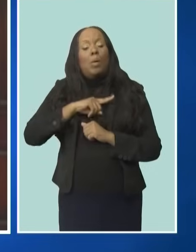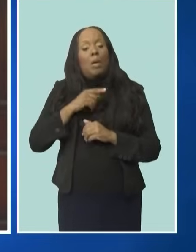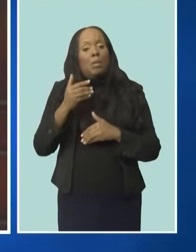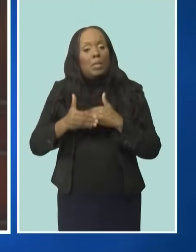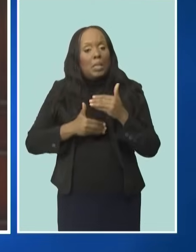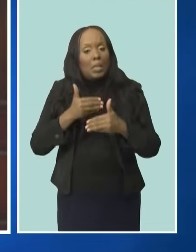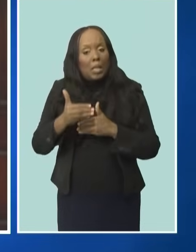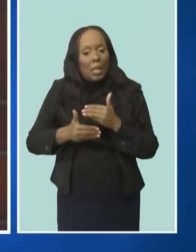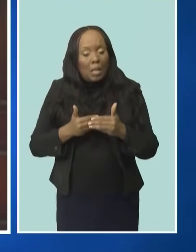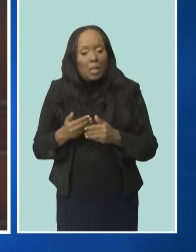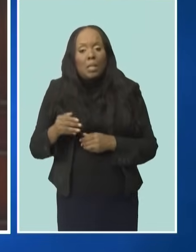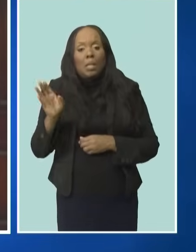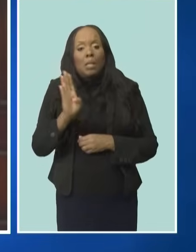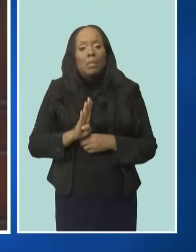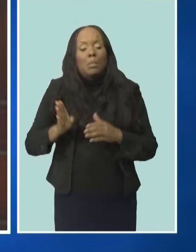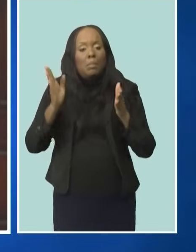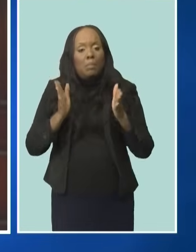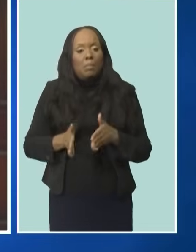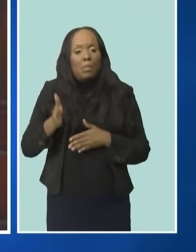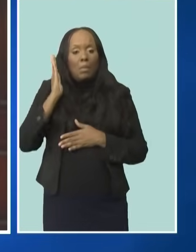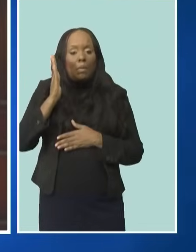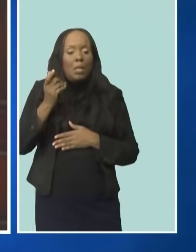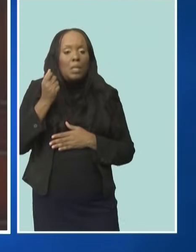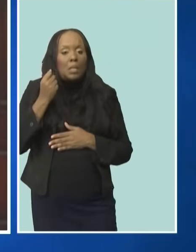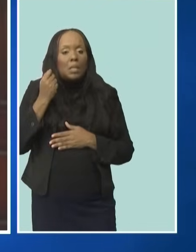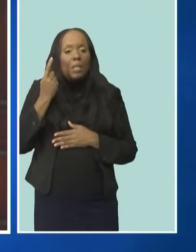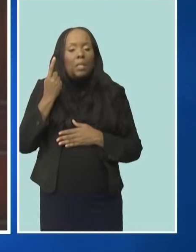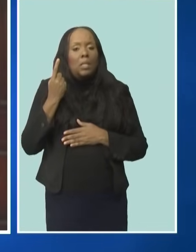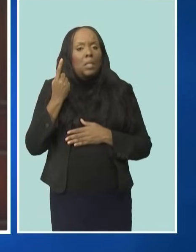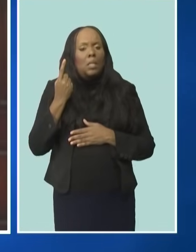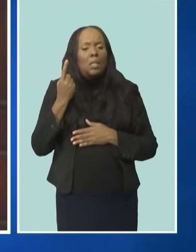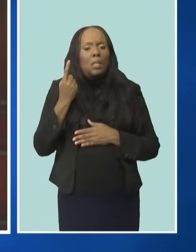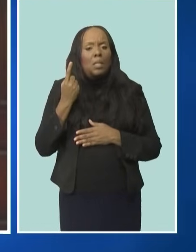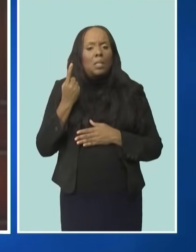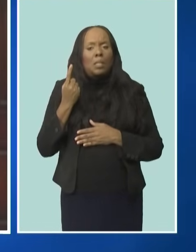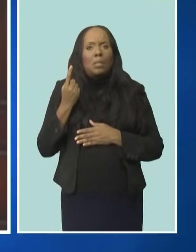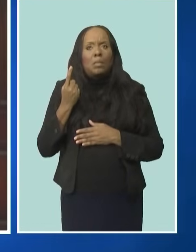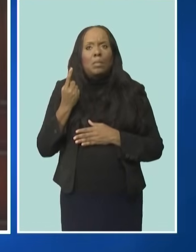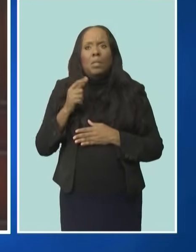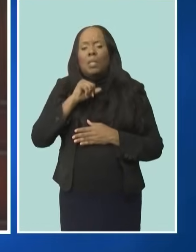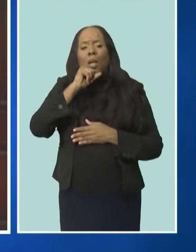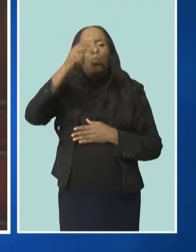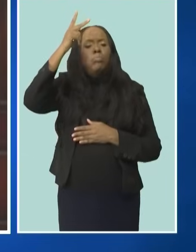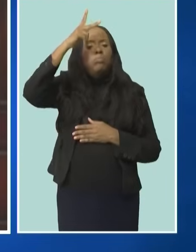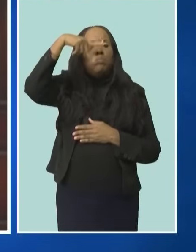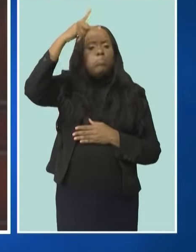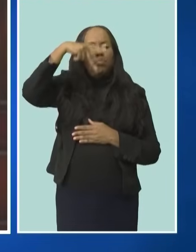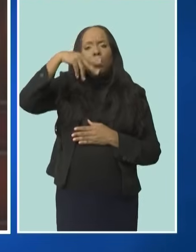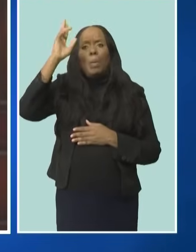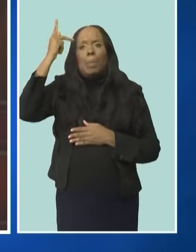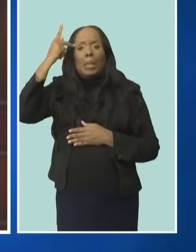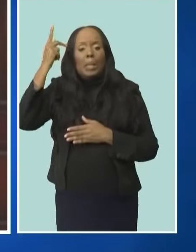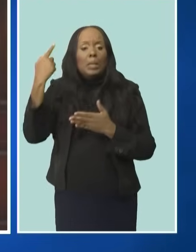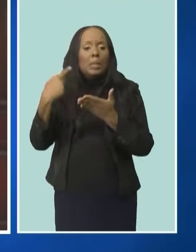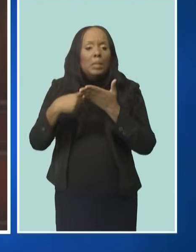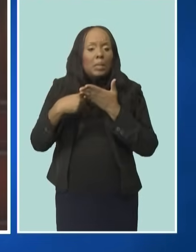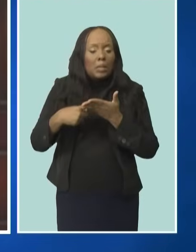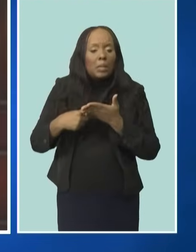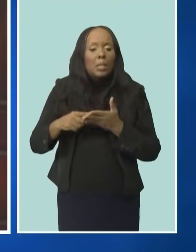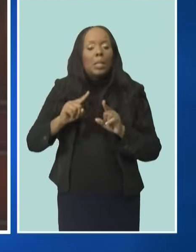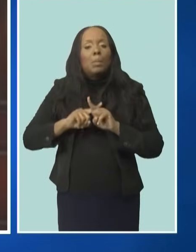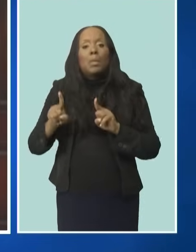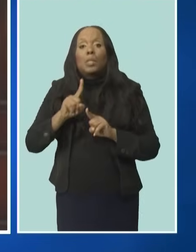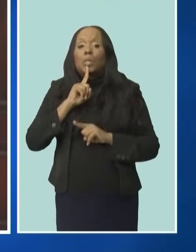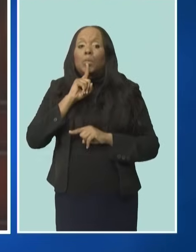that Barbadians understand that this is not just a philosophical or political discussion. This is the lived